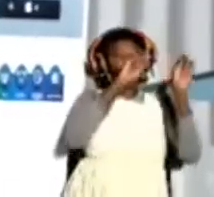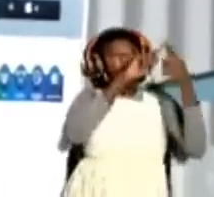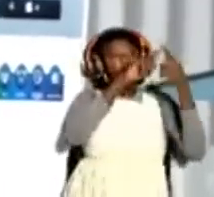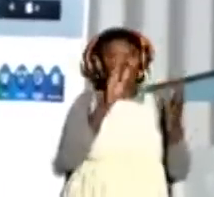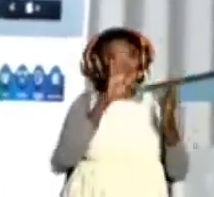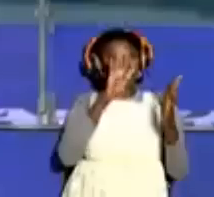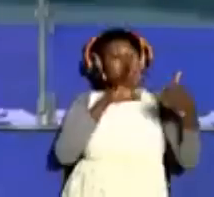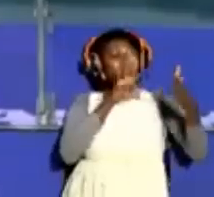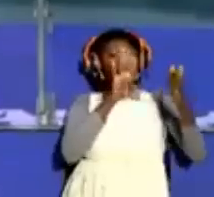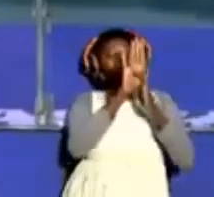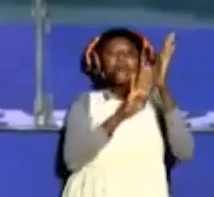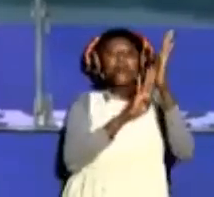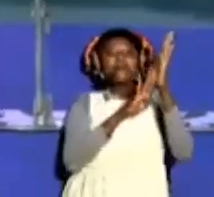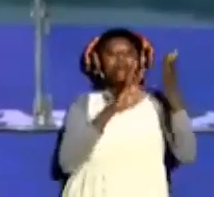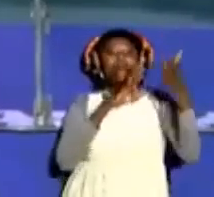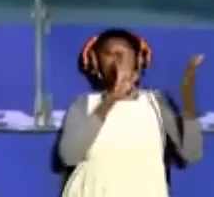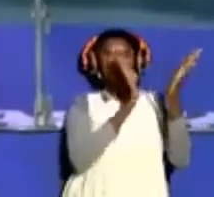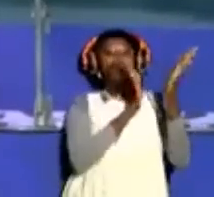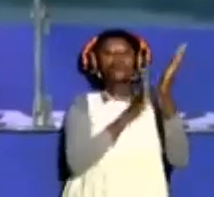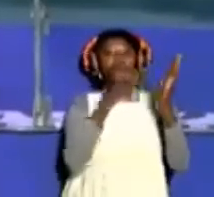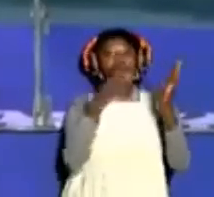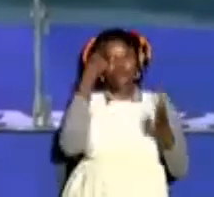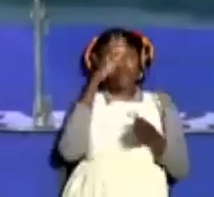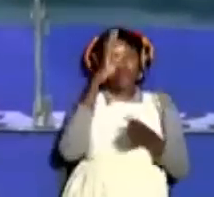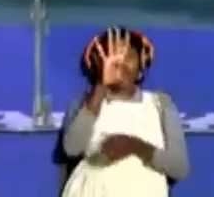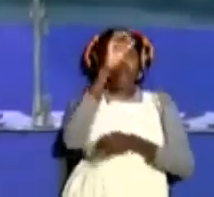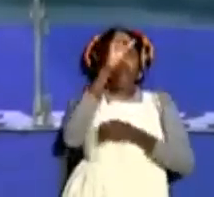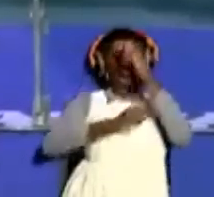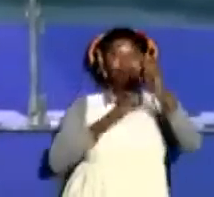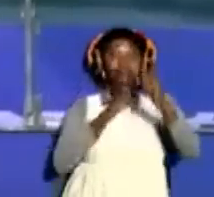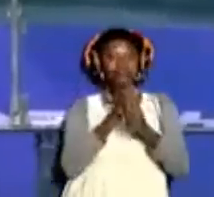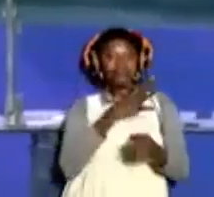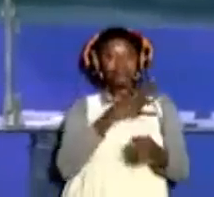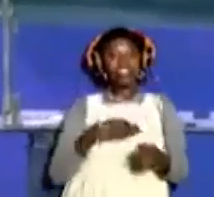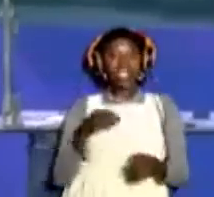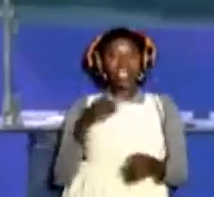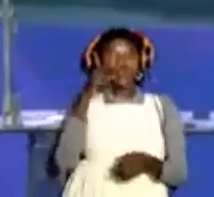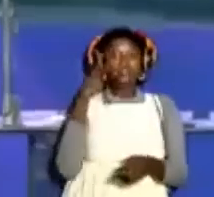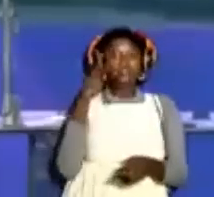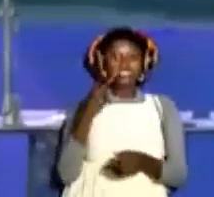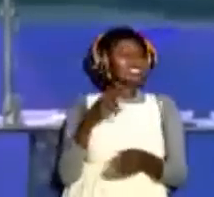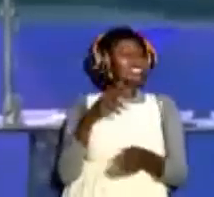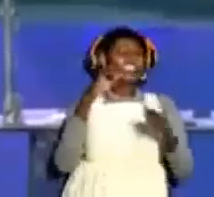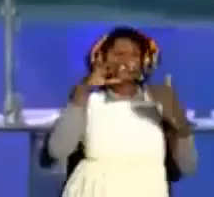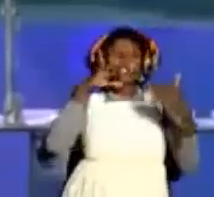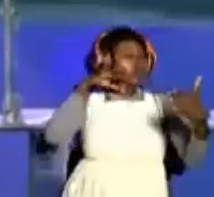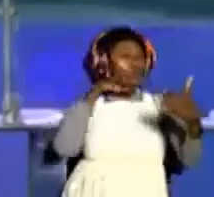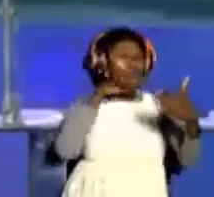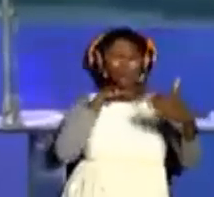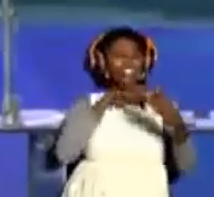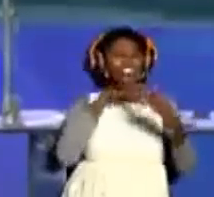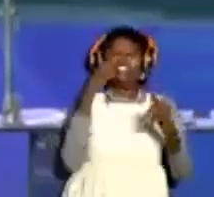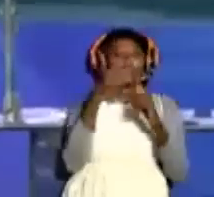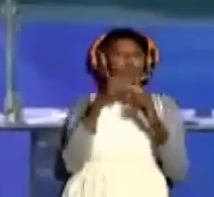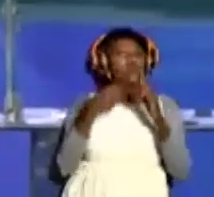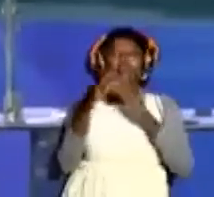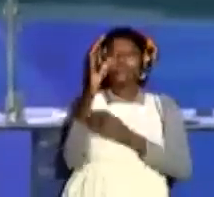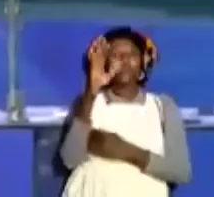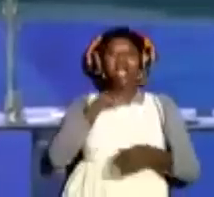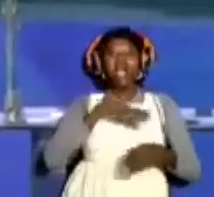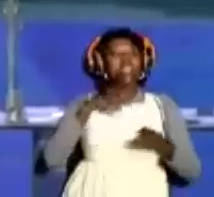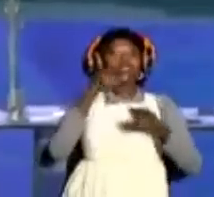you know for 4 years, you have been confronted with the word of God, you are studying and all of, they went